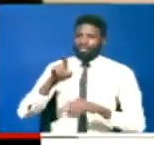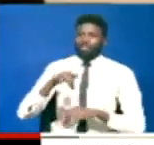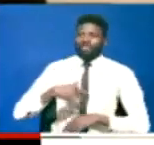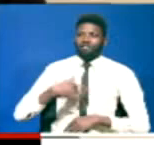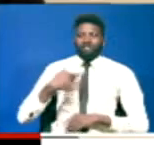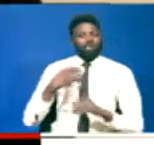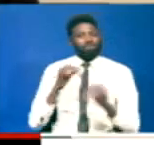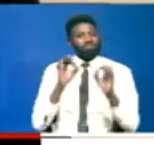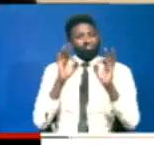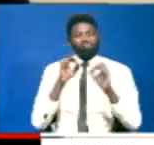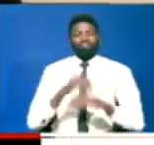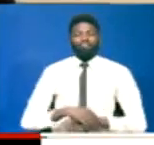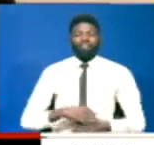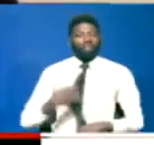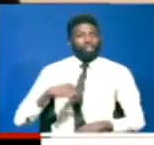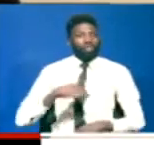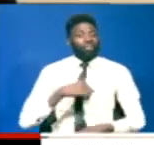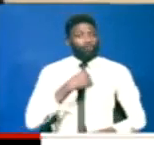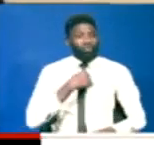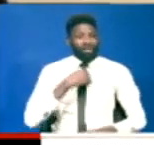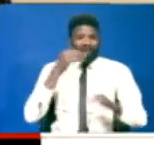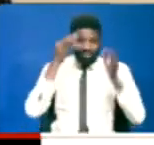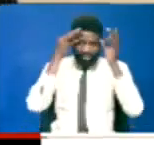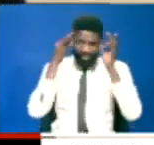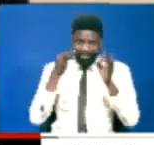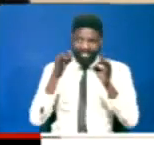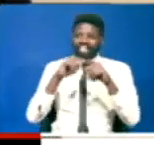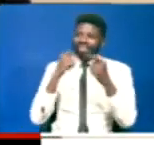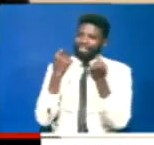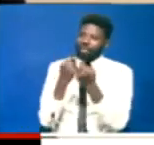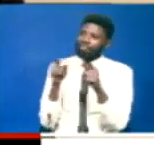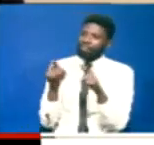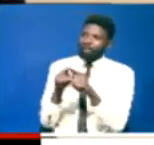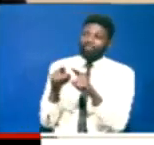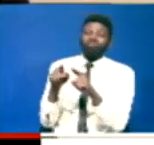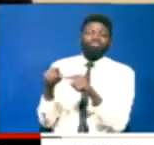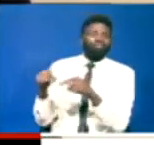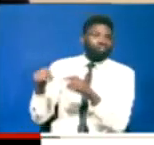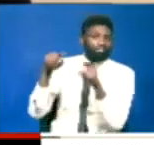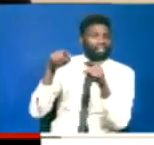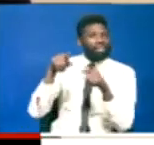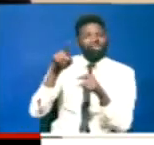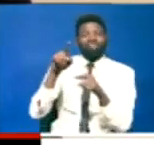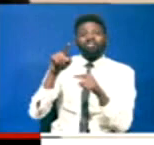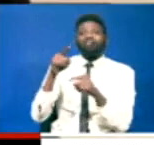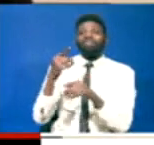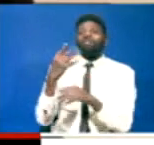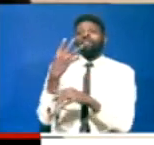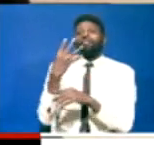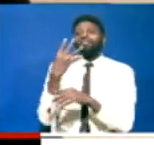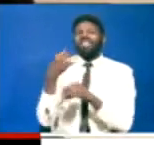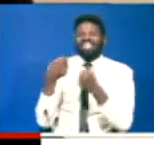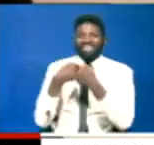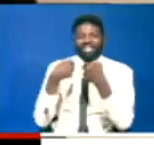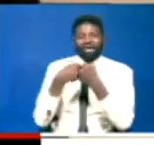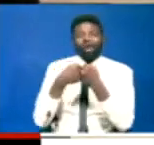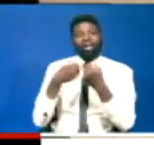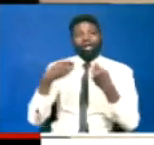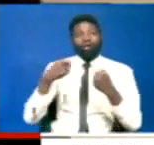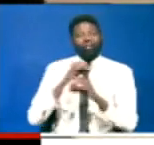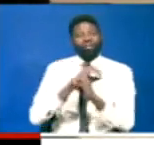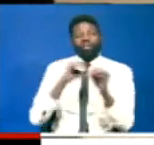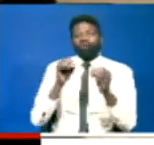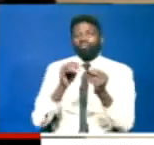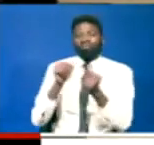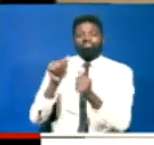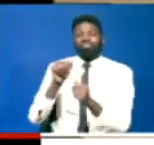We've chosen to go with a settled team because, remember, they are unbeaten in four tough games. Beat the Leopards, they